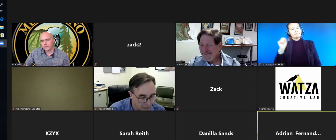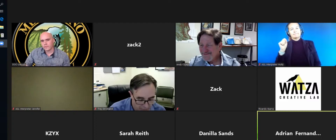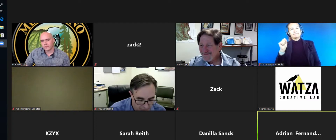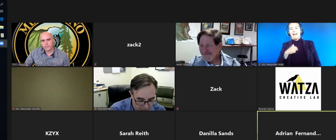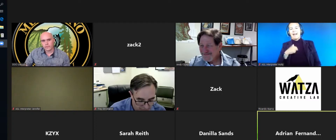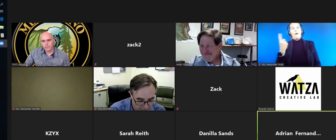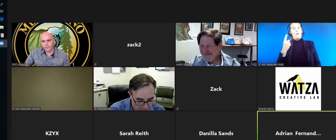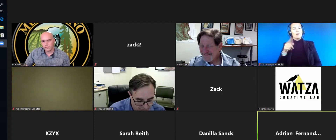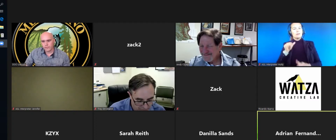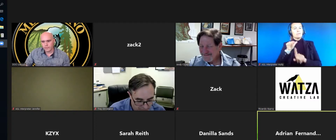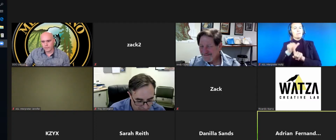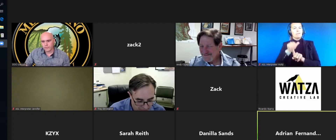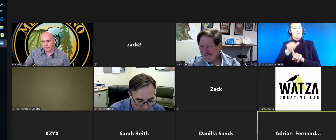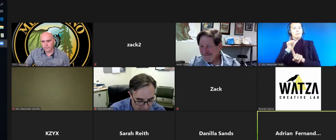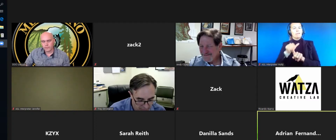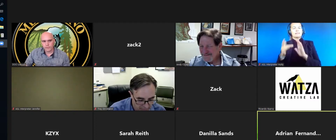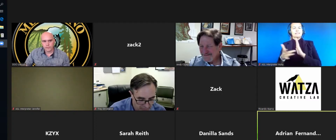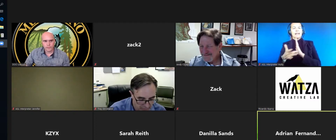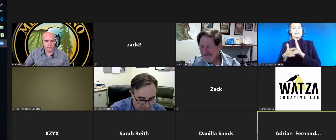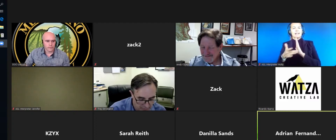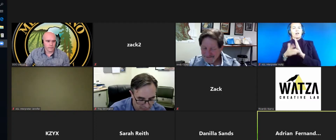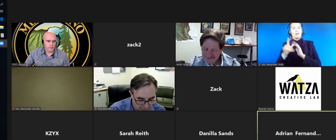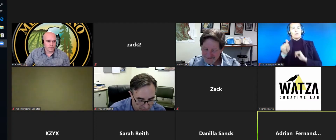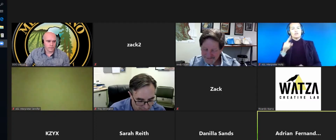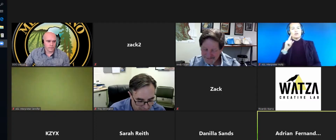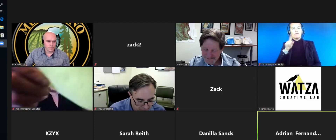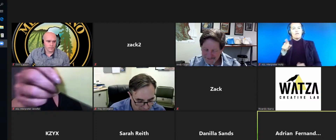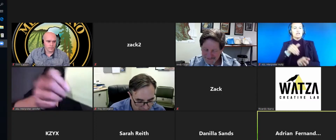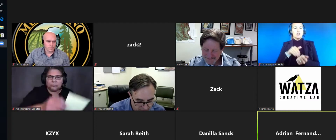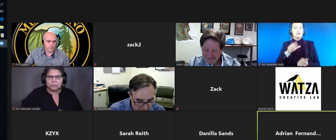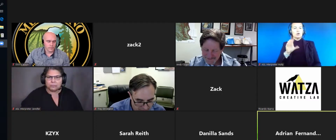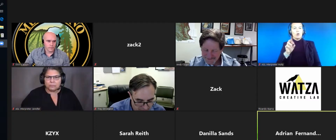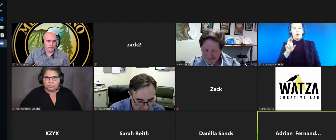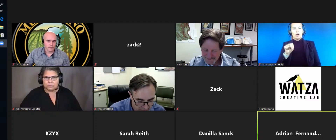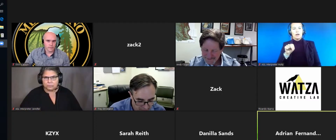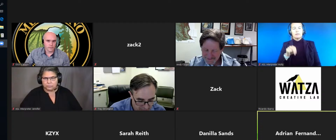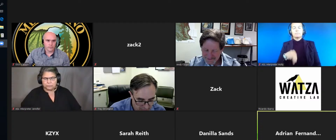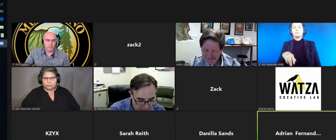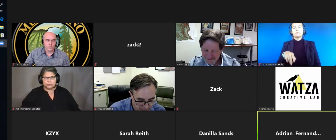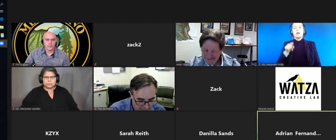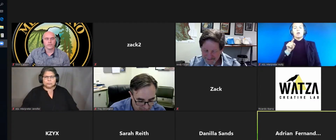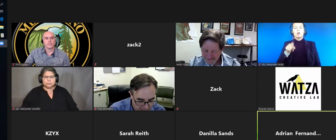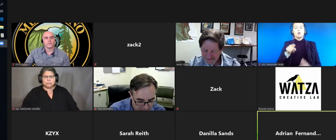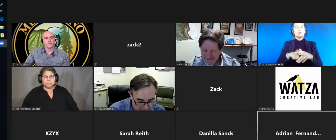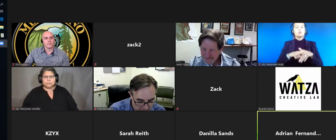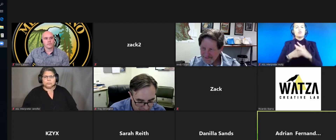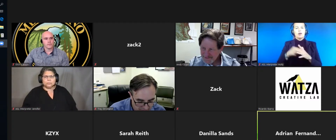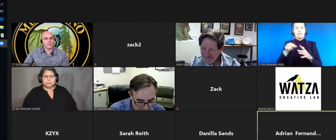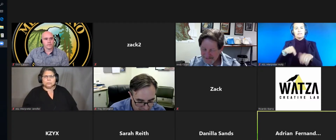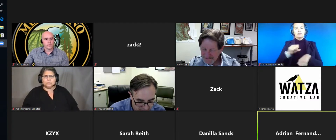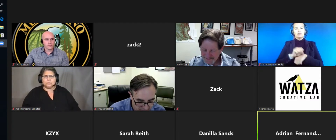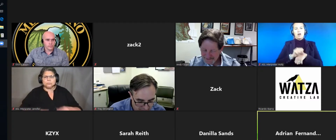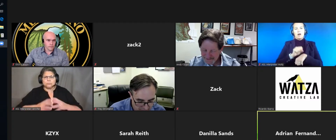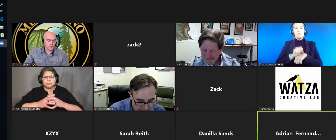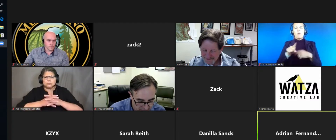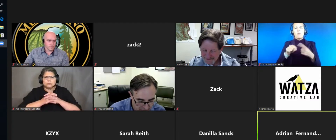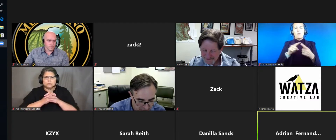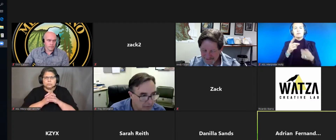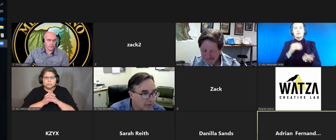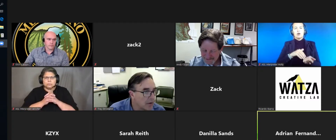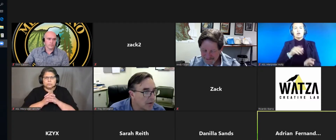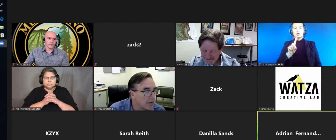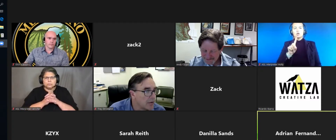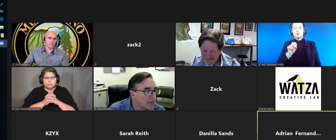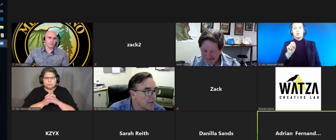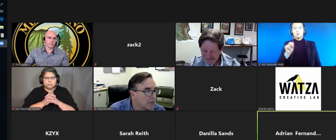technical questions. You came into this job after Dr. Doohan left, right, if I recall, it was right